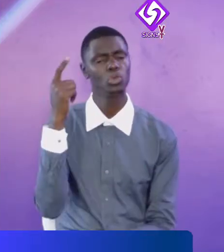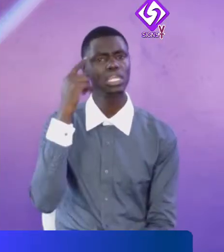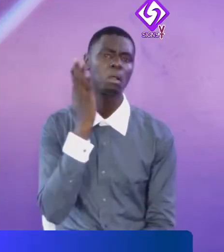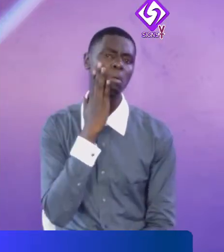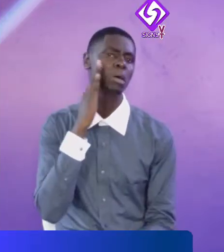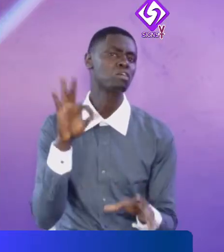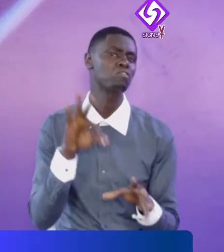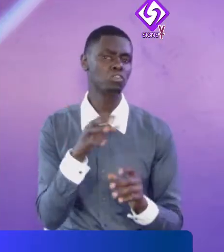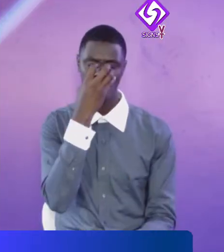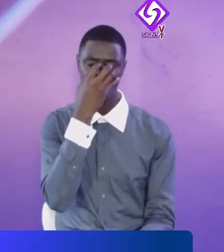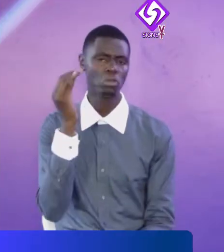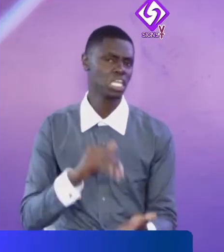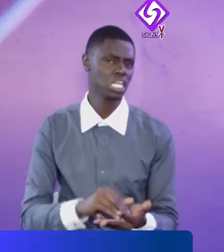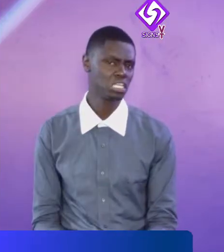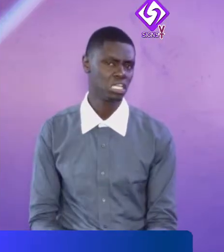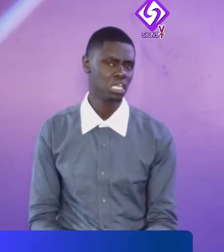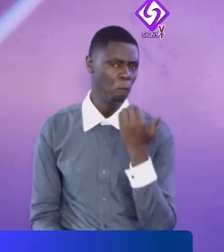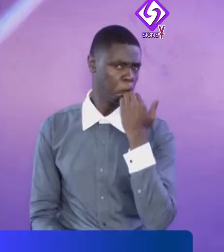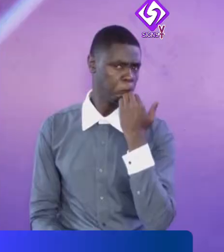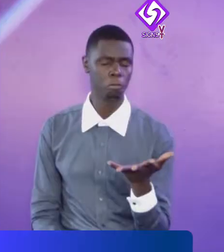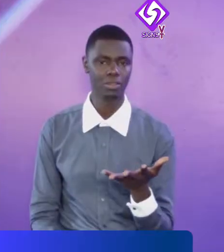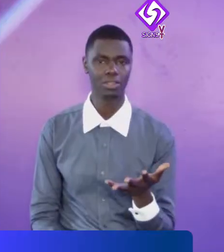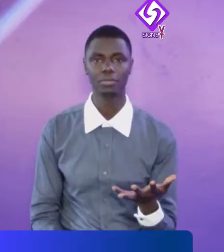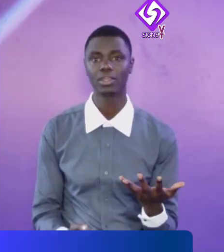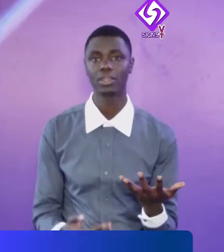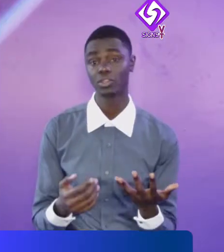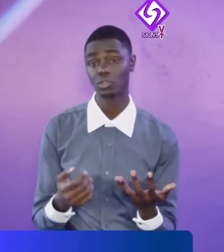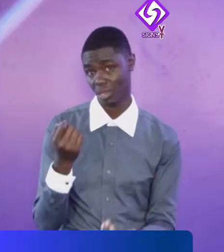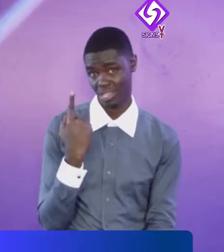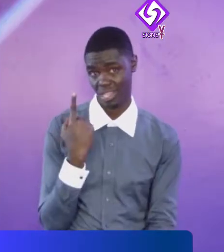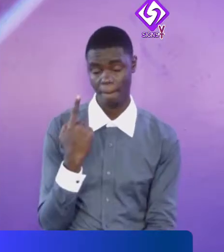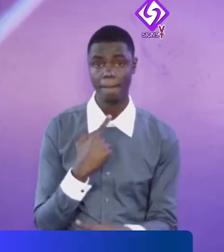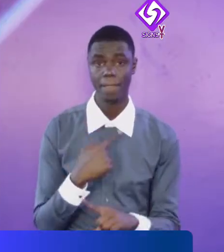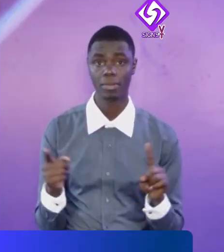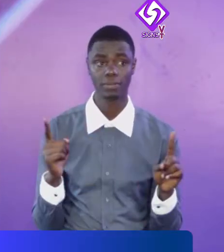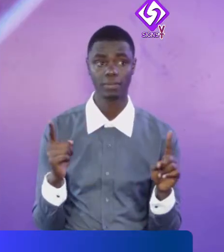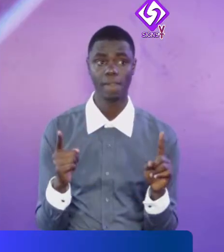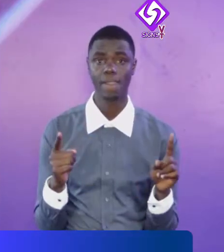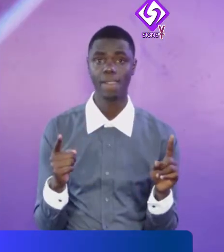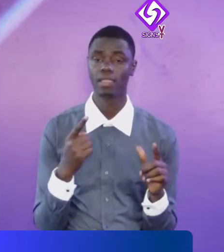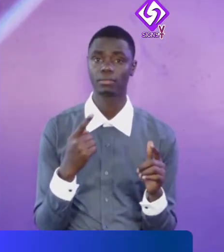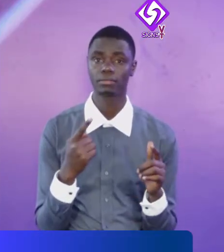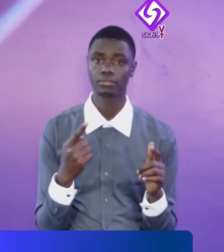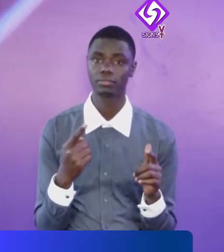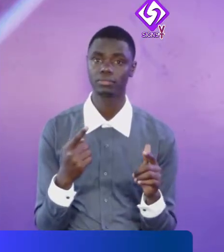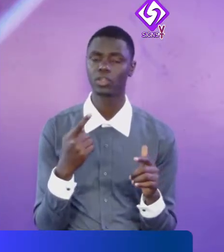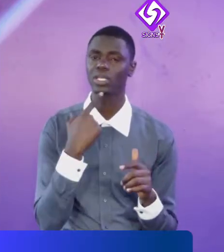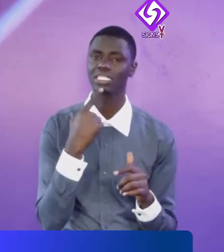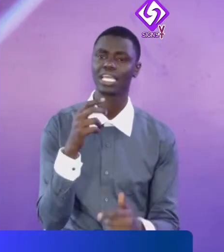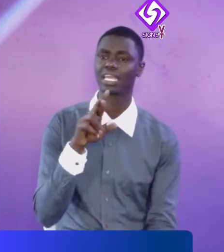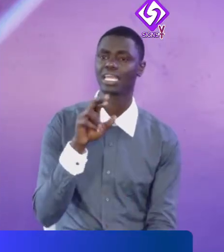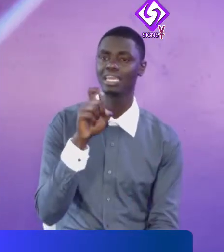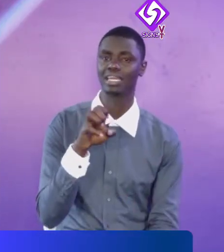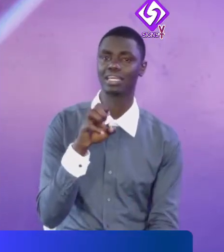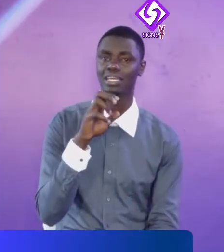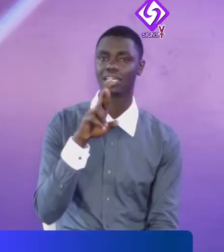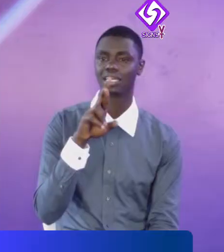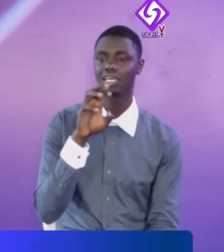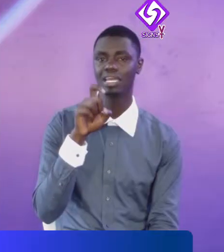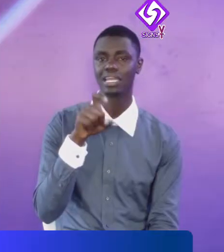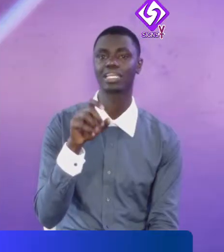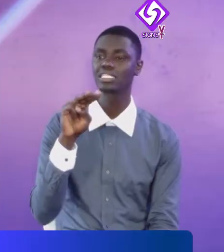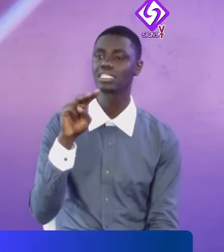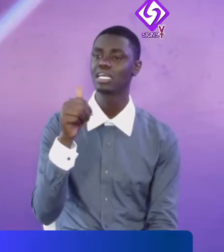vote for William Ruto? Or Juang's father? Yeah. But you can name them, isn't it? Rex Masai's parents? Huh?